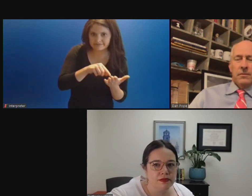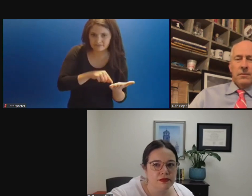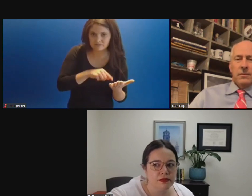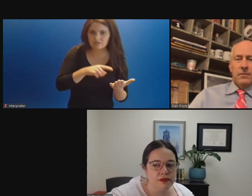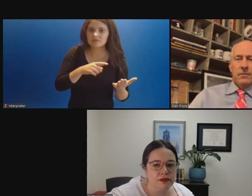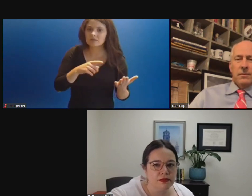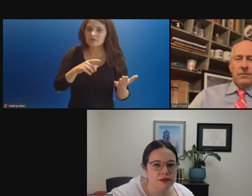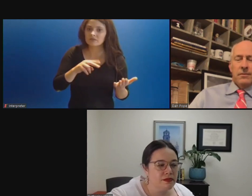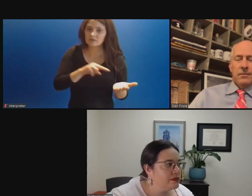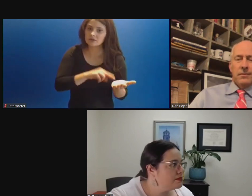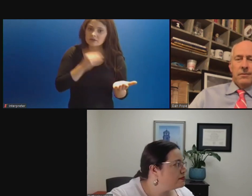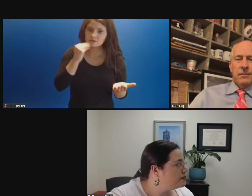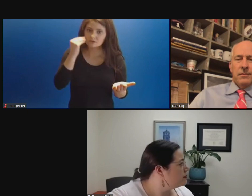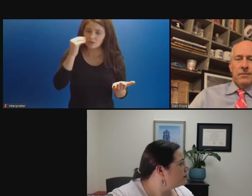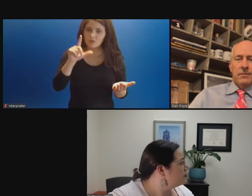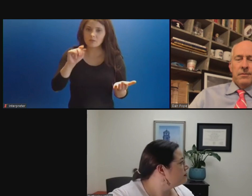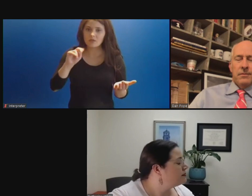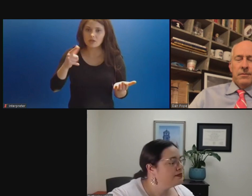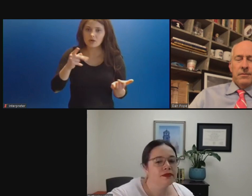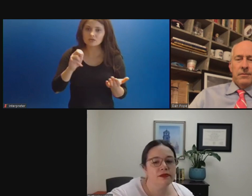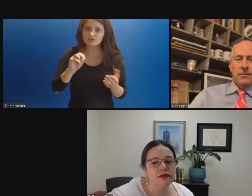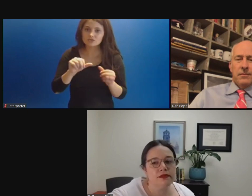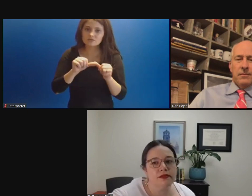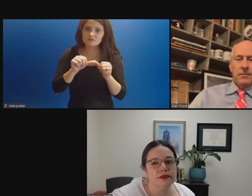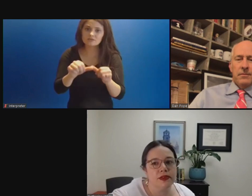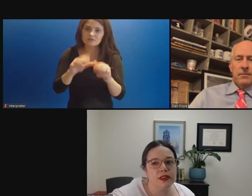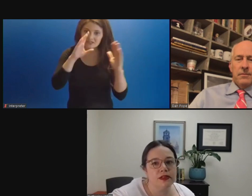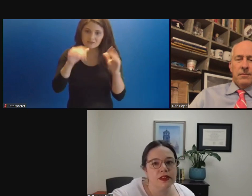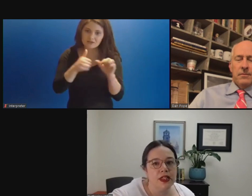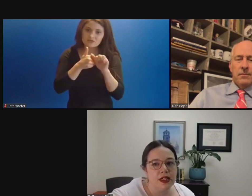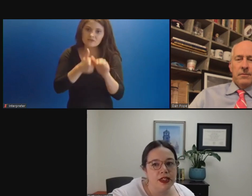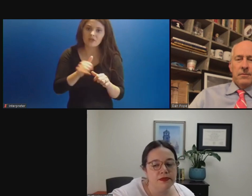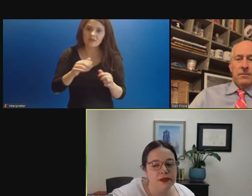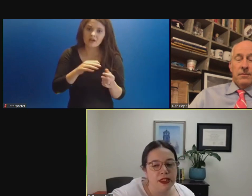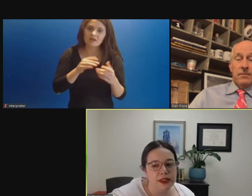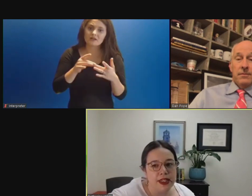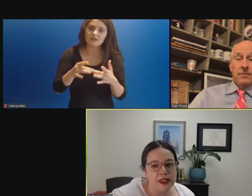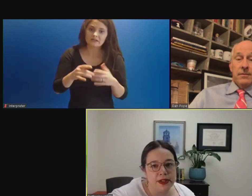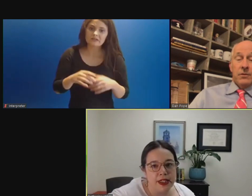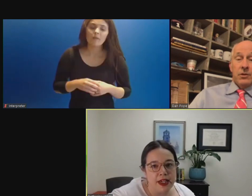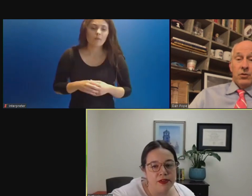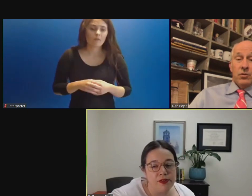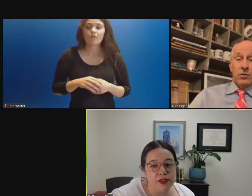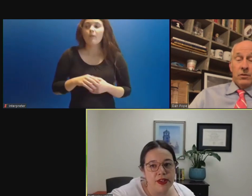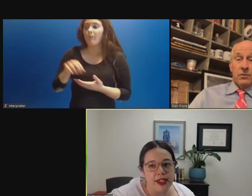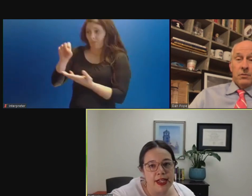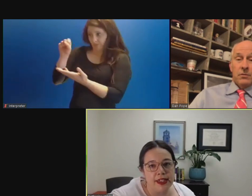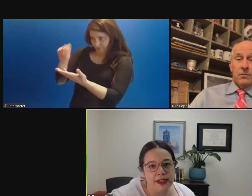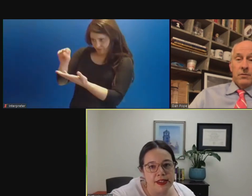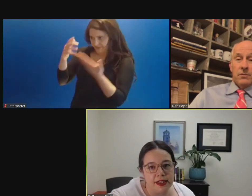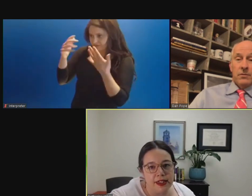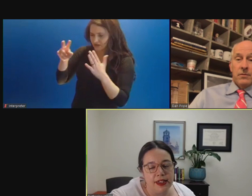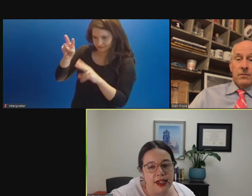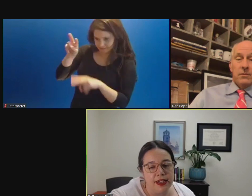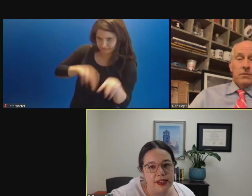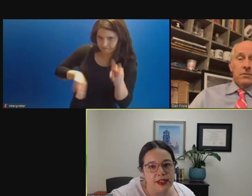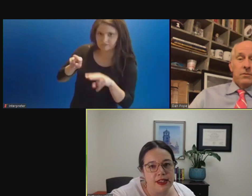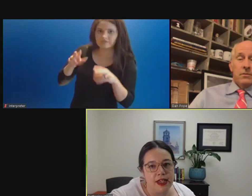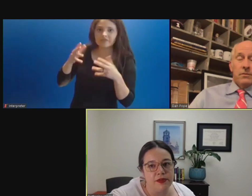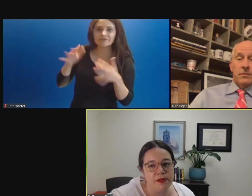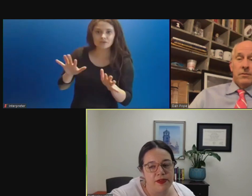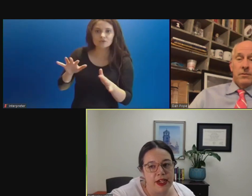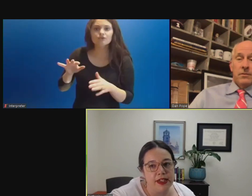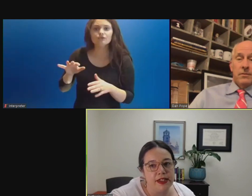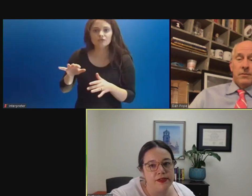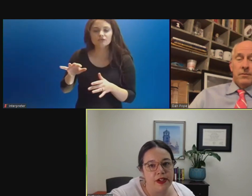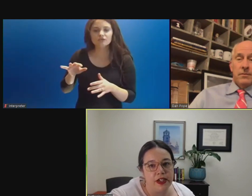homes and long-term care facilities expected to follow that guidance? Yes, we have reviewed that guidance, and the guidance